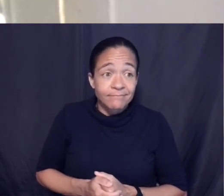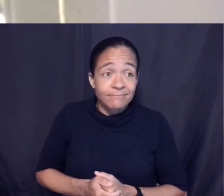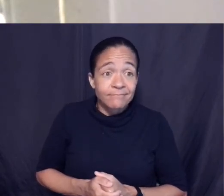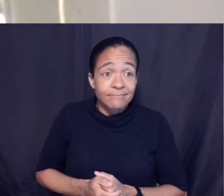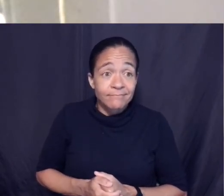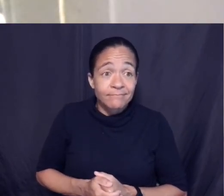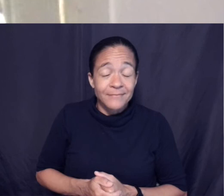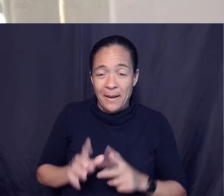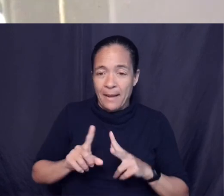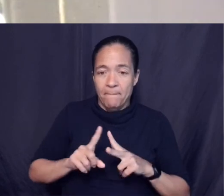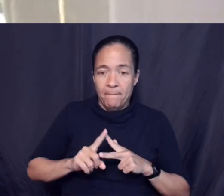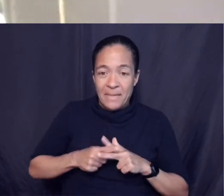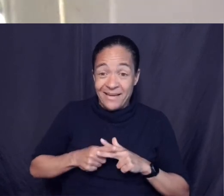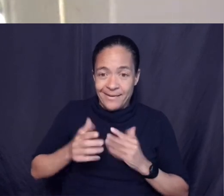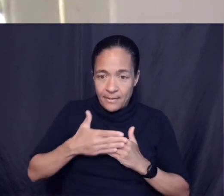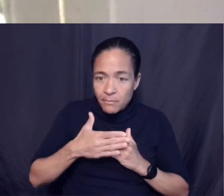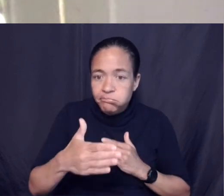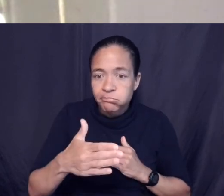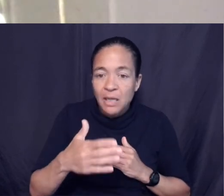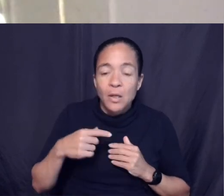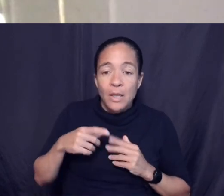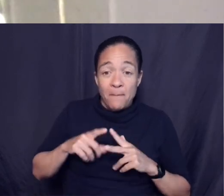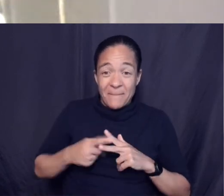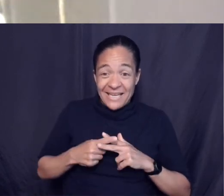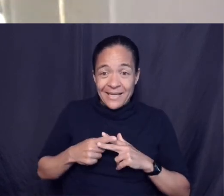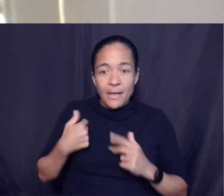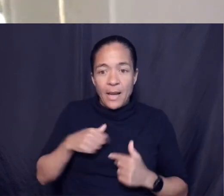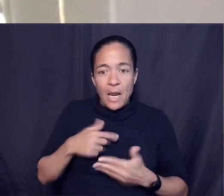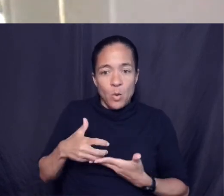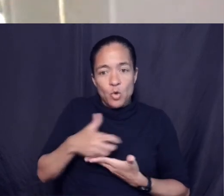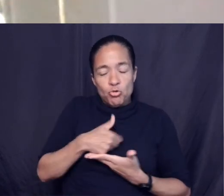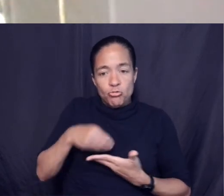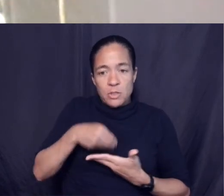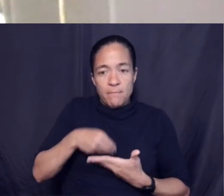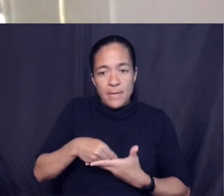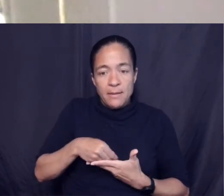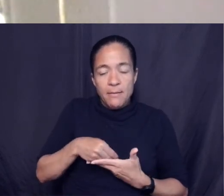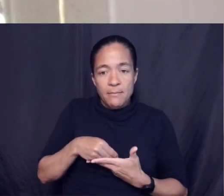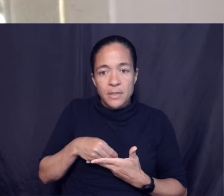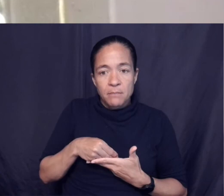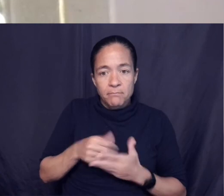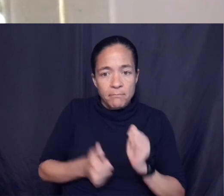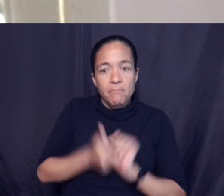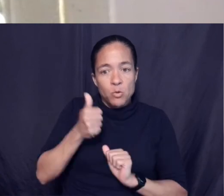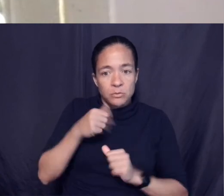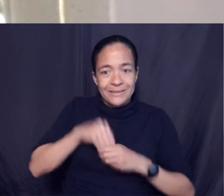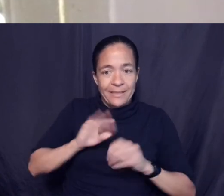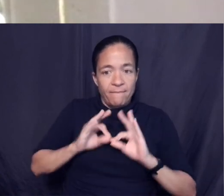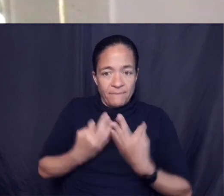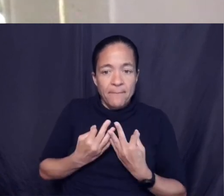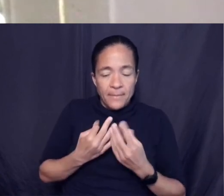from the beginning of all of this, I actually was the breadwinner in our family before June was born.